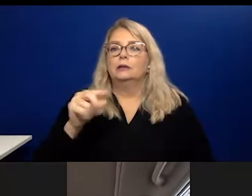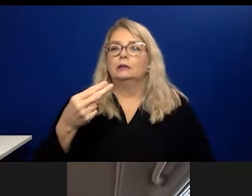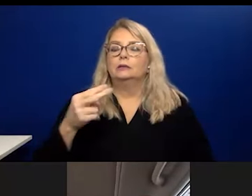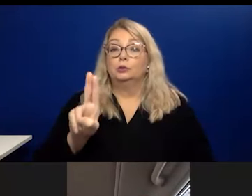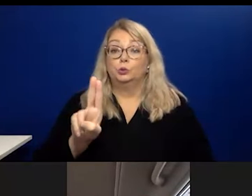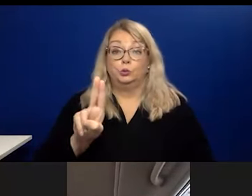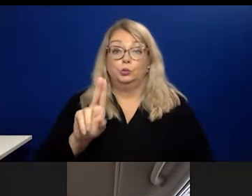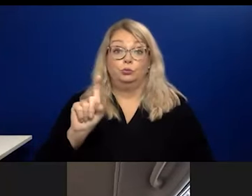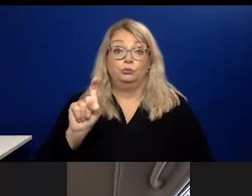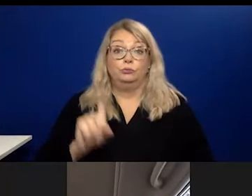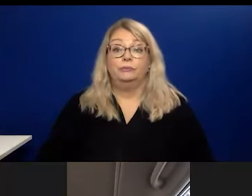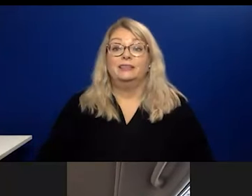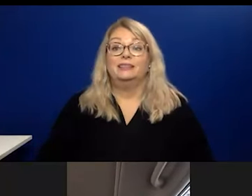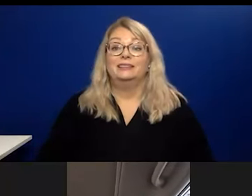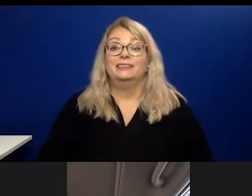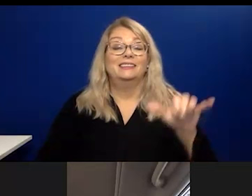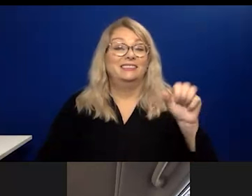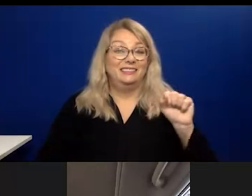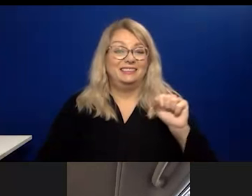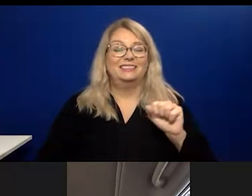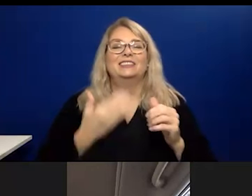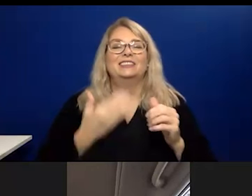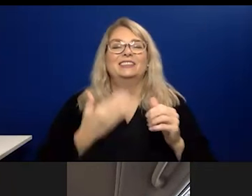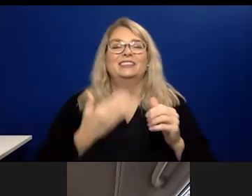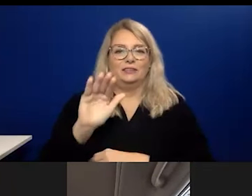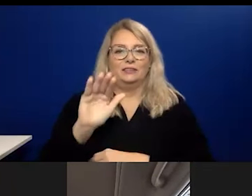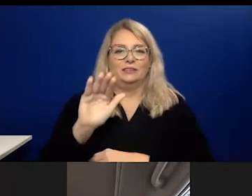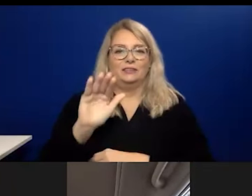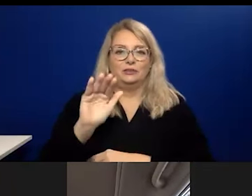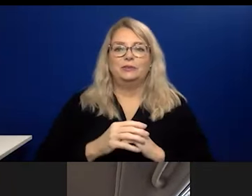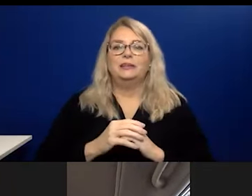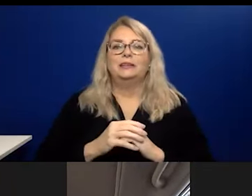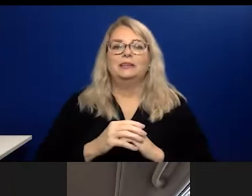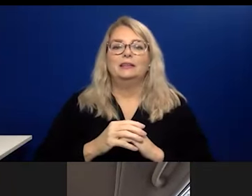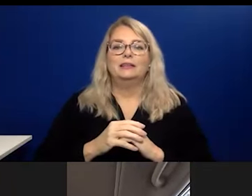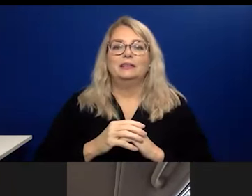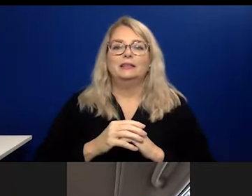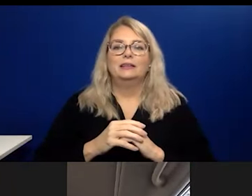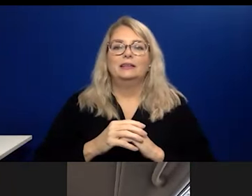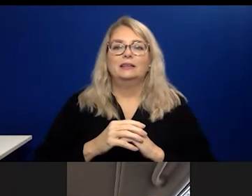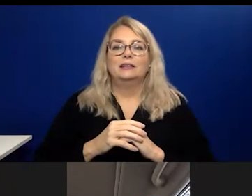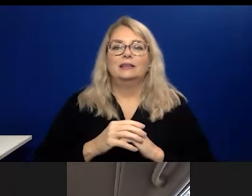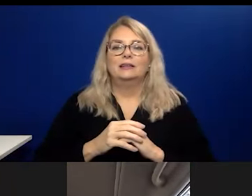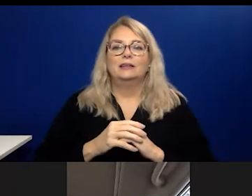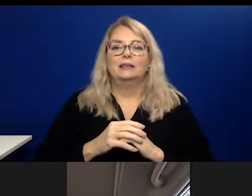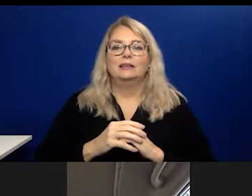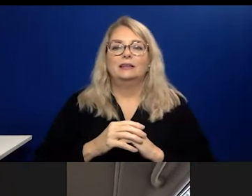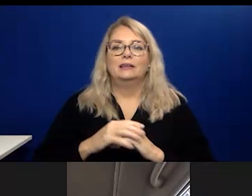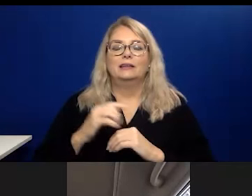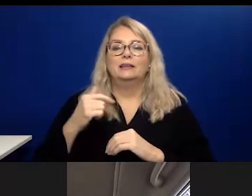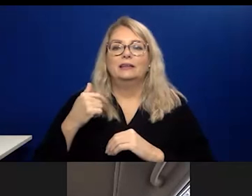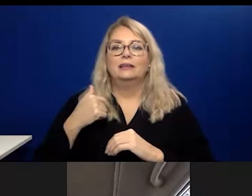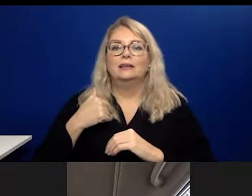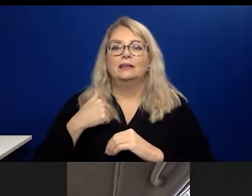X-U-A-N-Z-H-U? Yes. Good afternoon. This is Xuan Zhu Song. You can address me Susan. Maybe it's